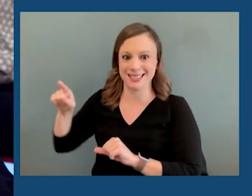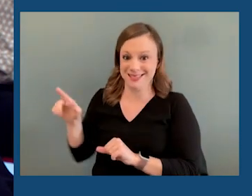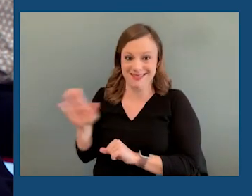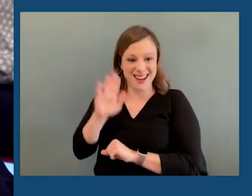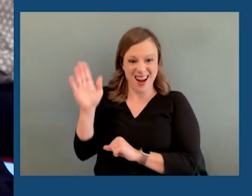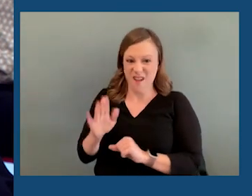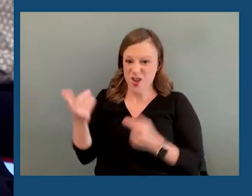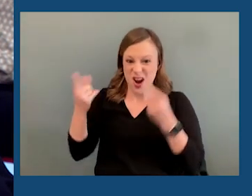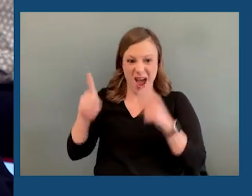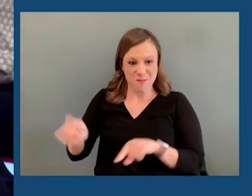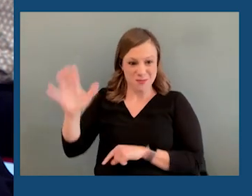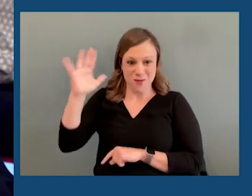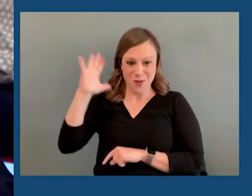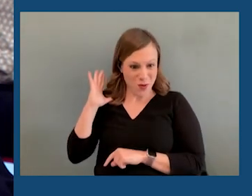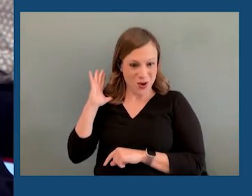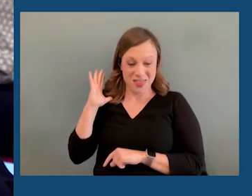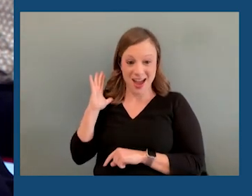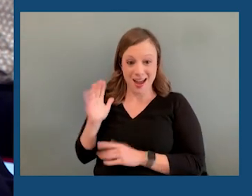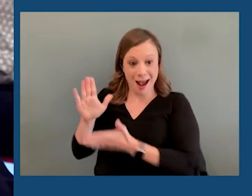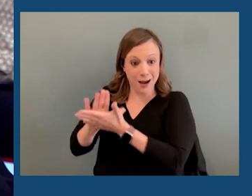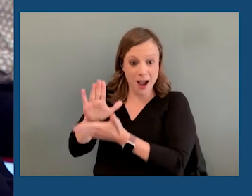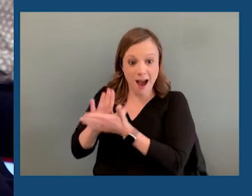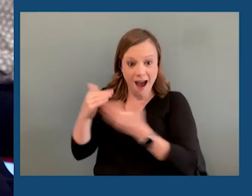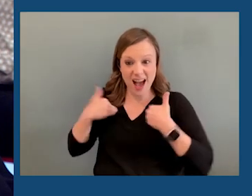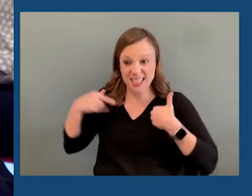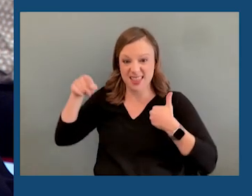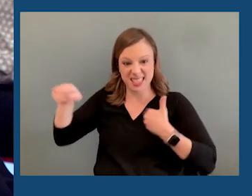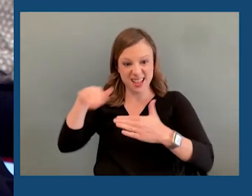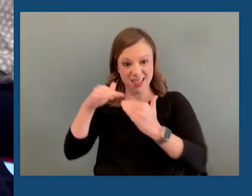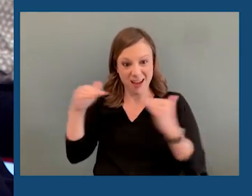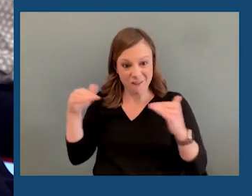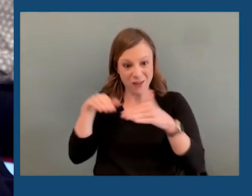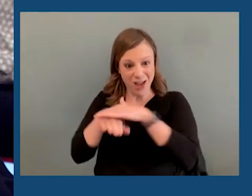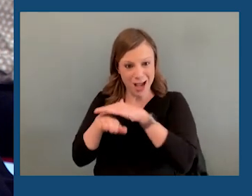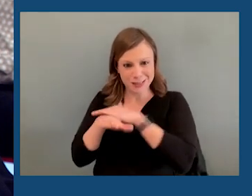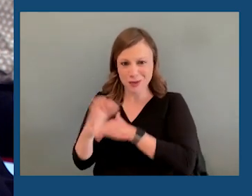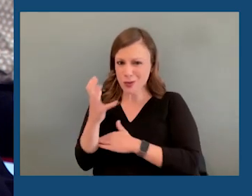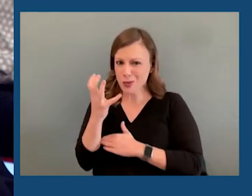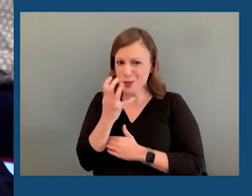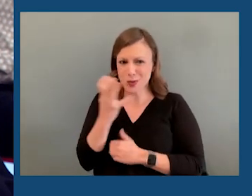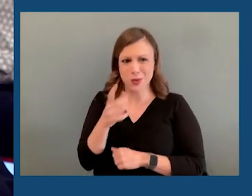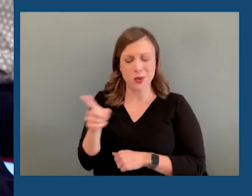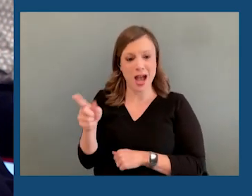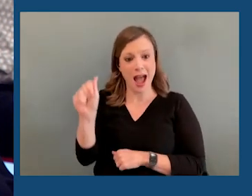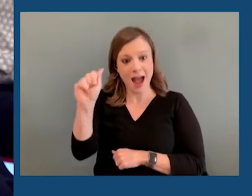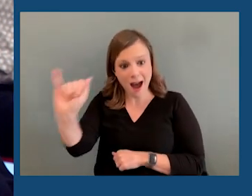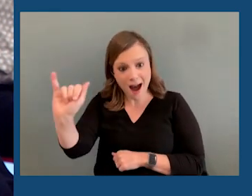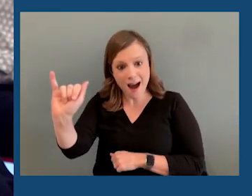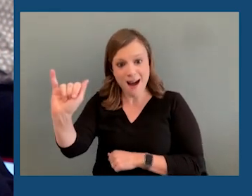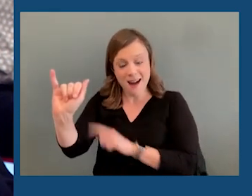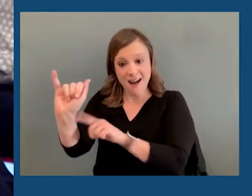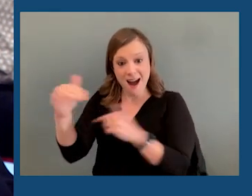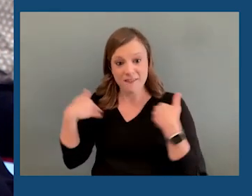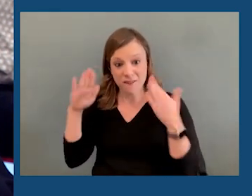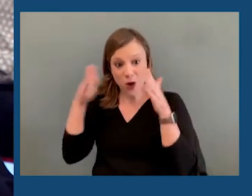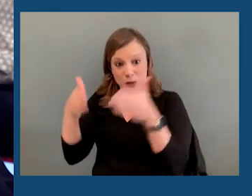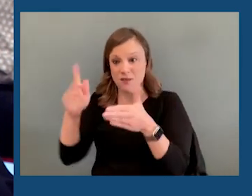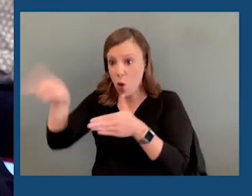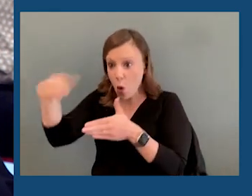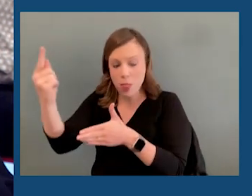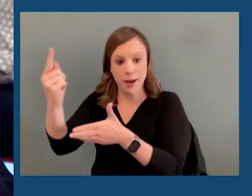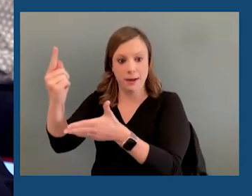of access. And to do AI with a focus on only what academia would do, as Tom said, that